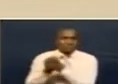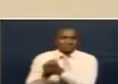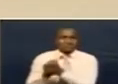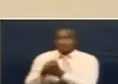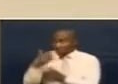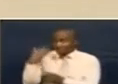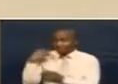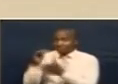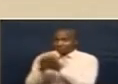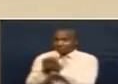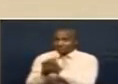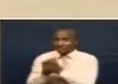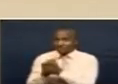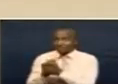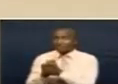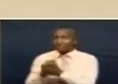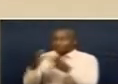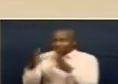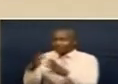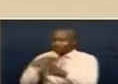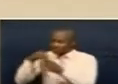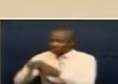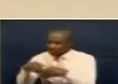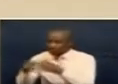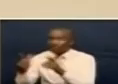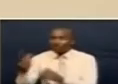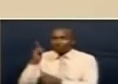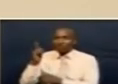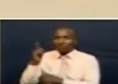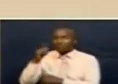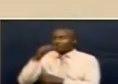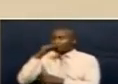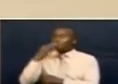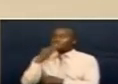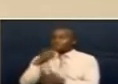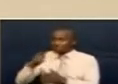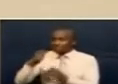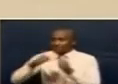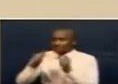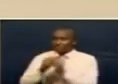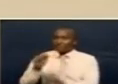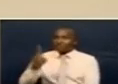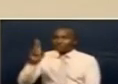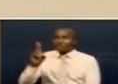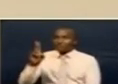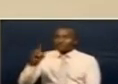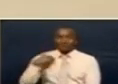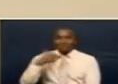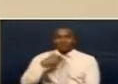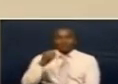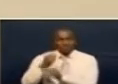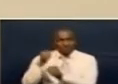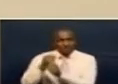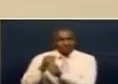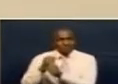in Jubilee by my political party and I follow the law. Musalia signed an agreement with President Uhuru that we assist or we work in a